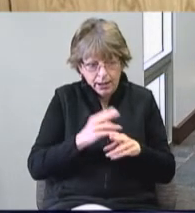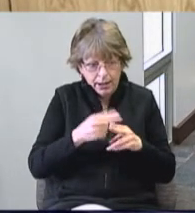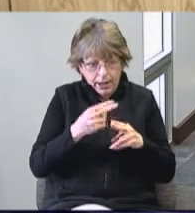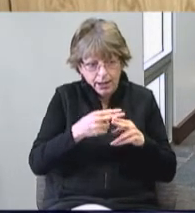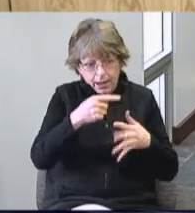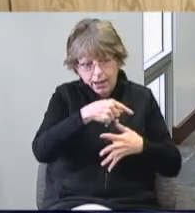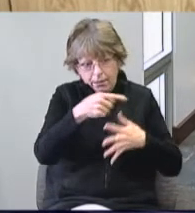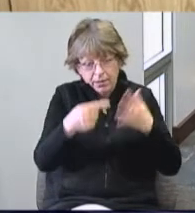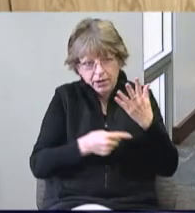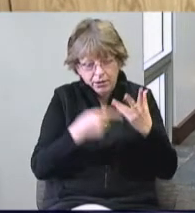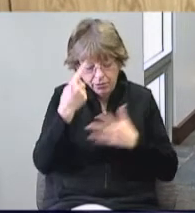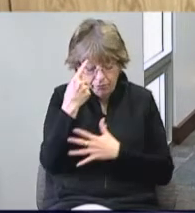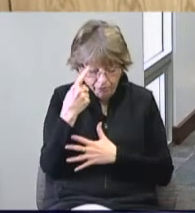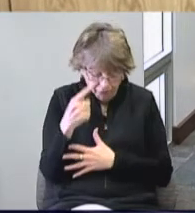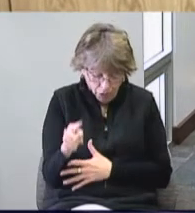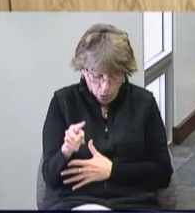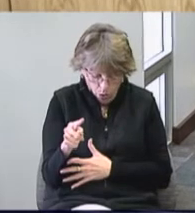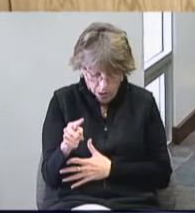district for Hutchinson Mall.